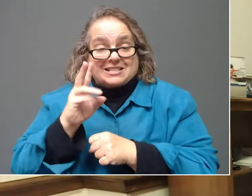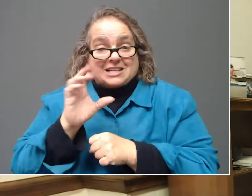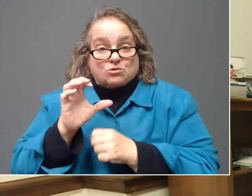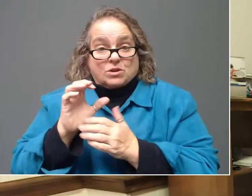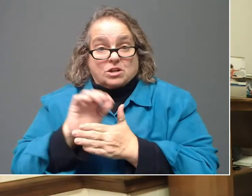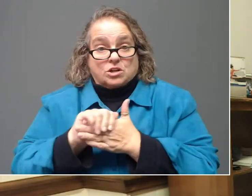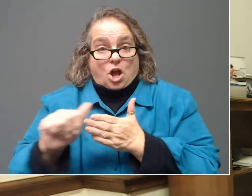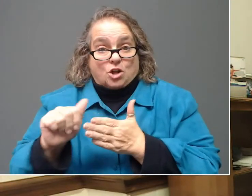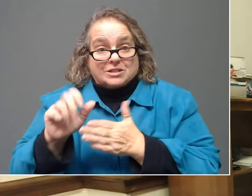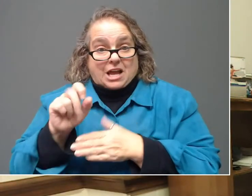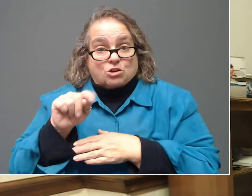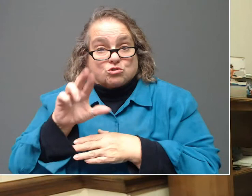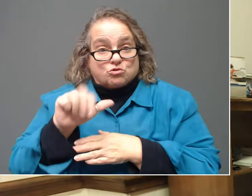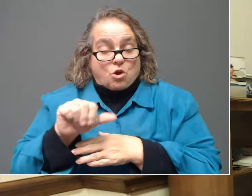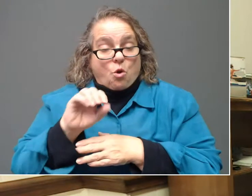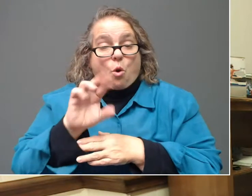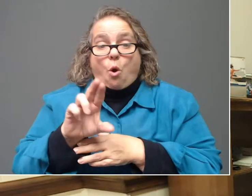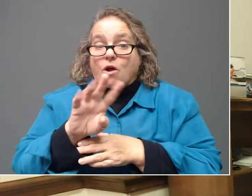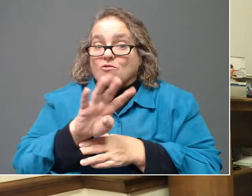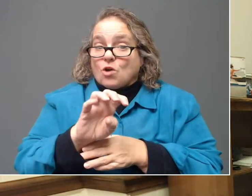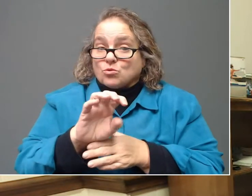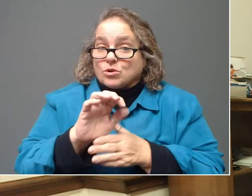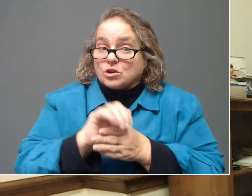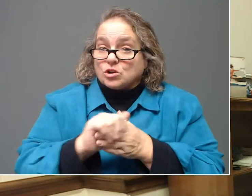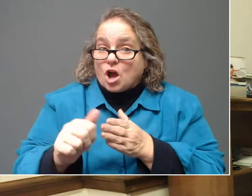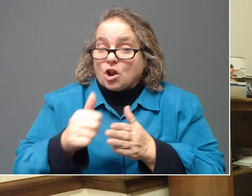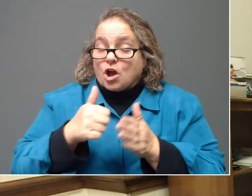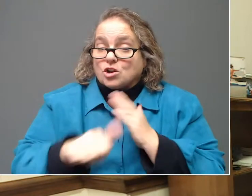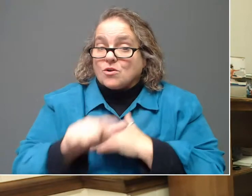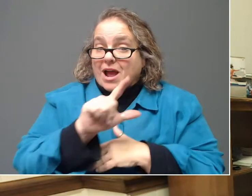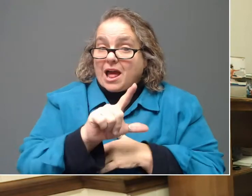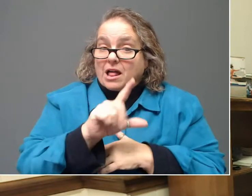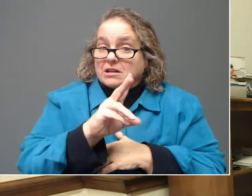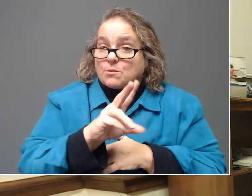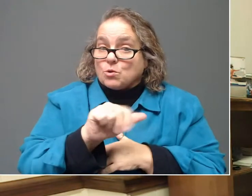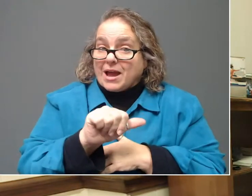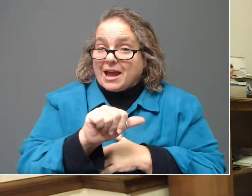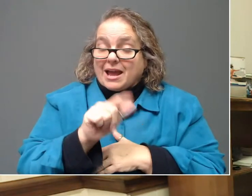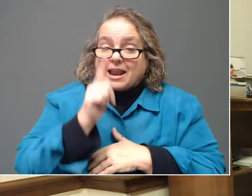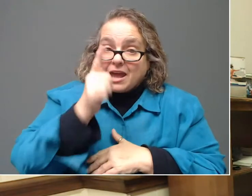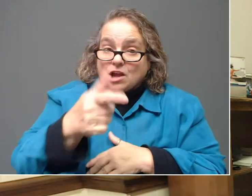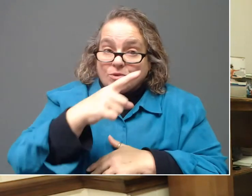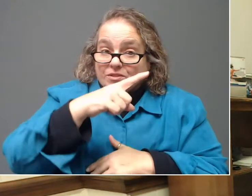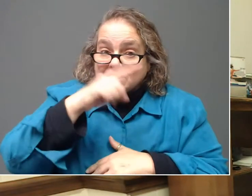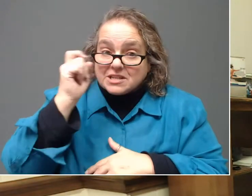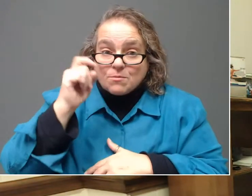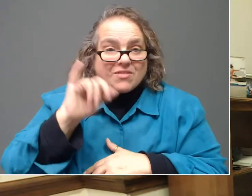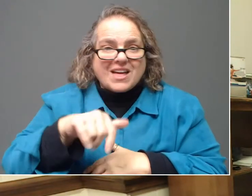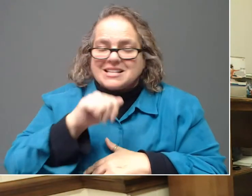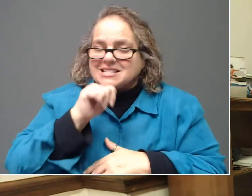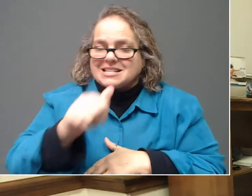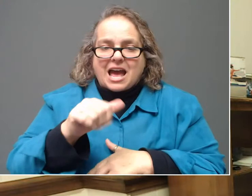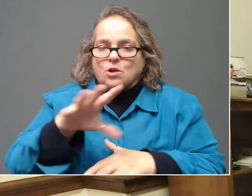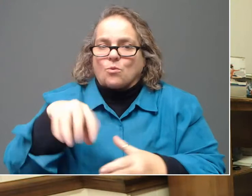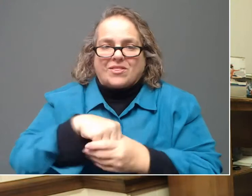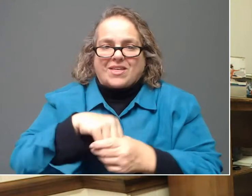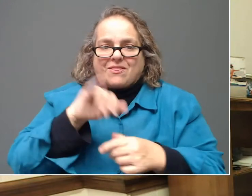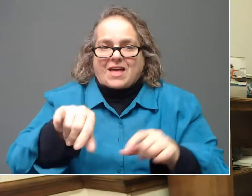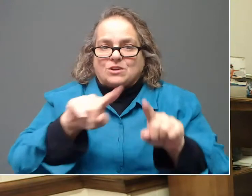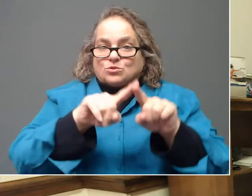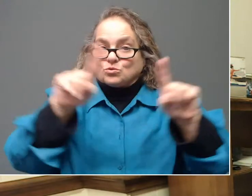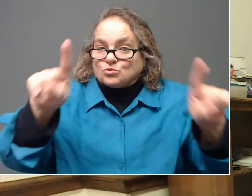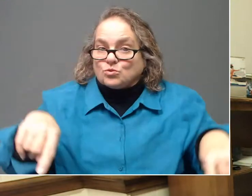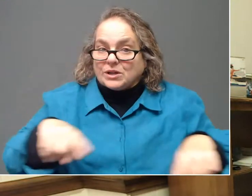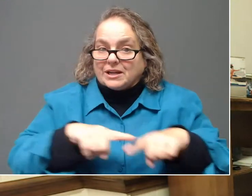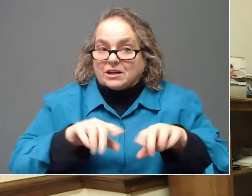the $400 extra under LWA later in the summer. Those are not in that screen, but all of that will show